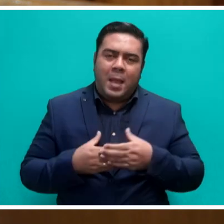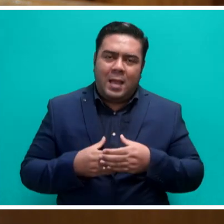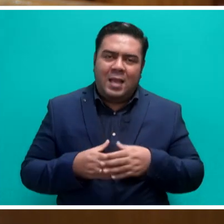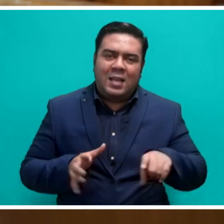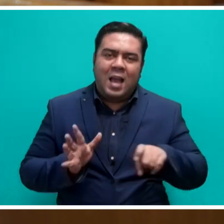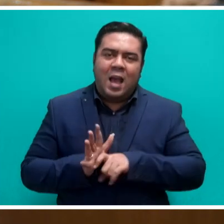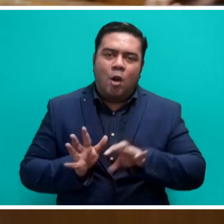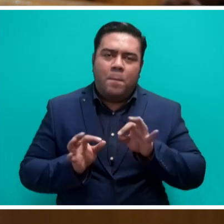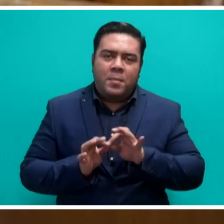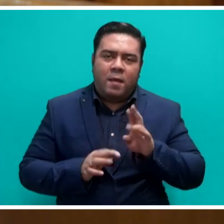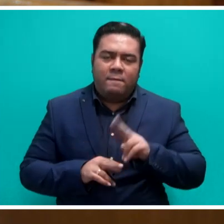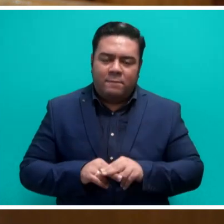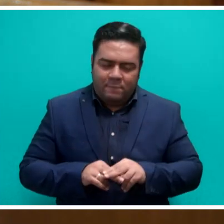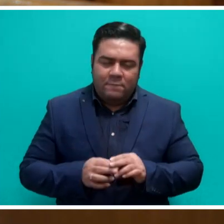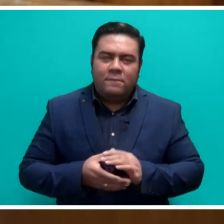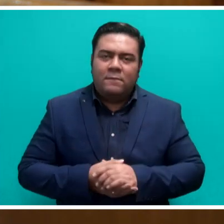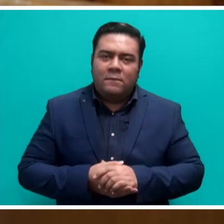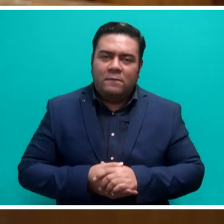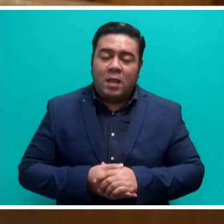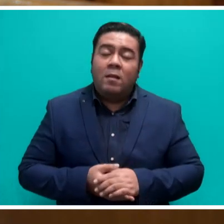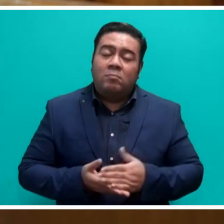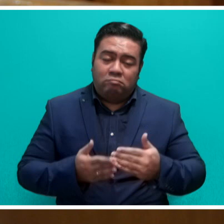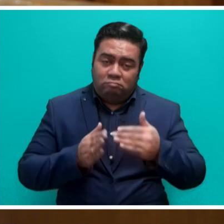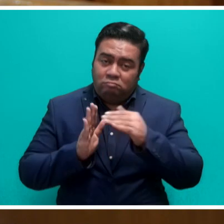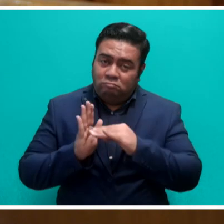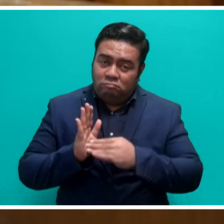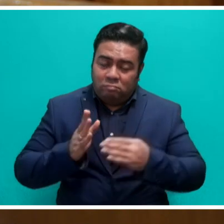Furthermore, Madam Deputy Speaker,